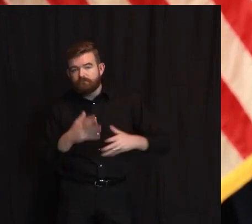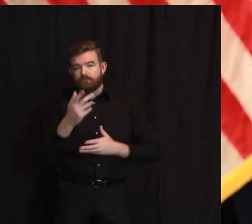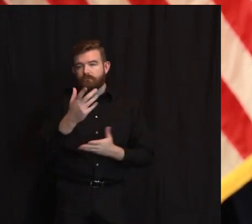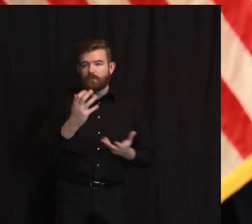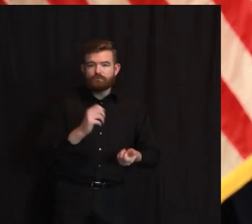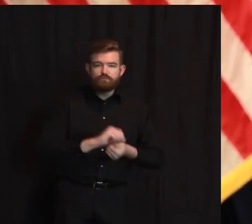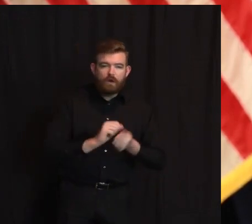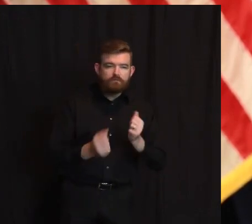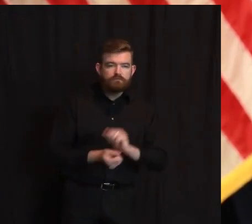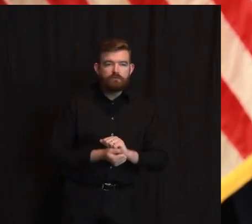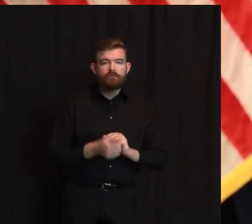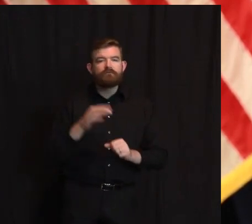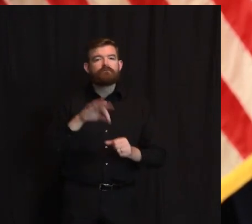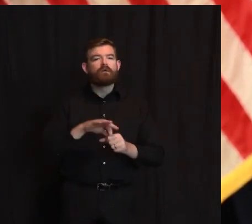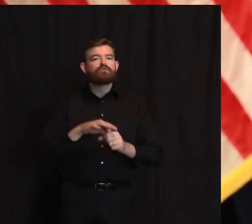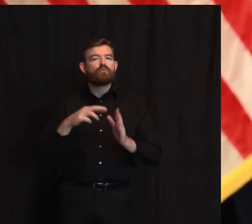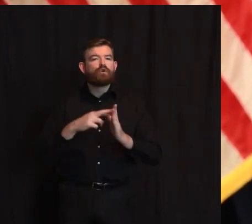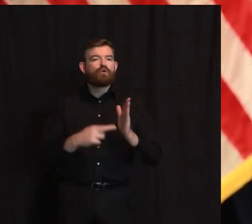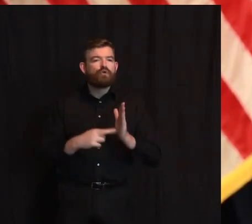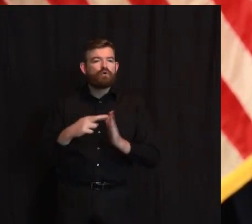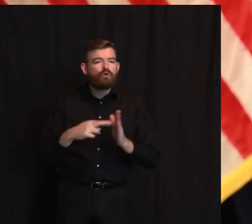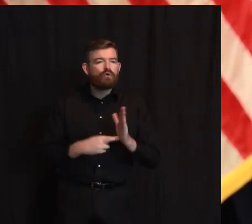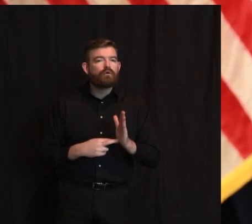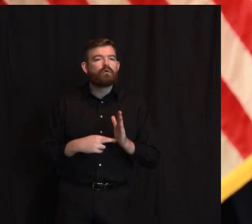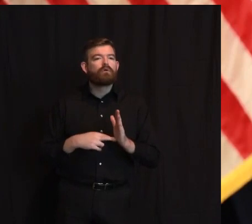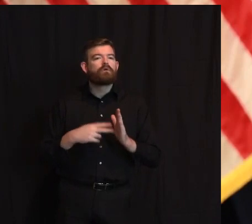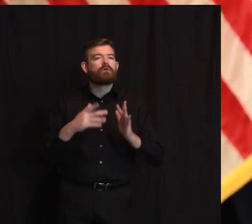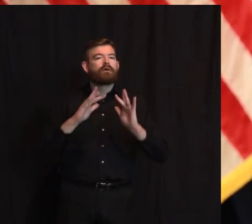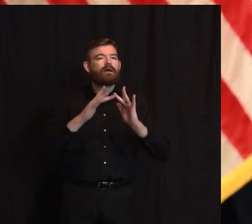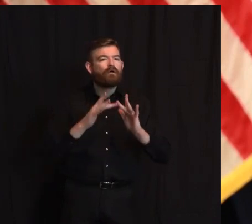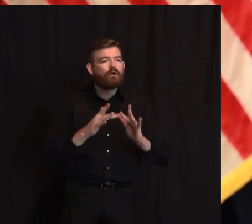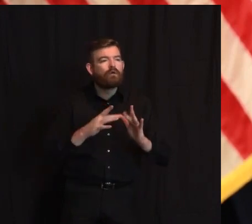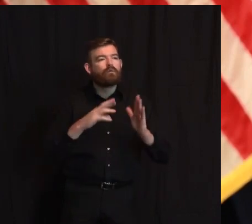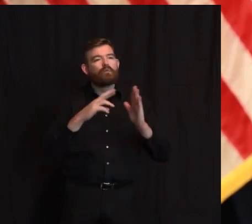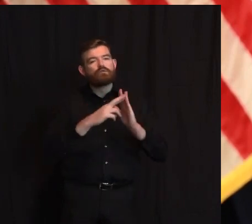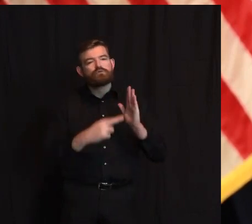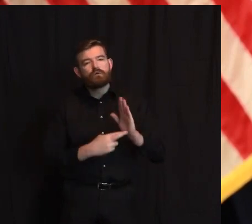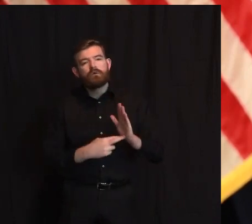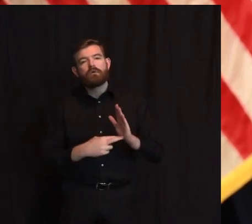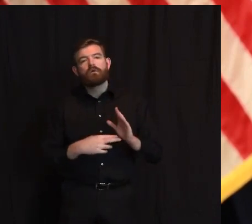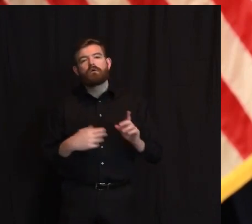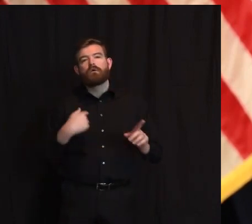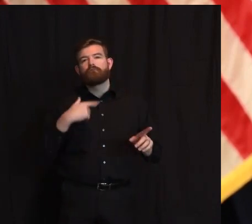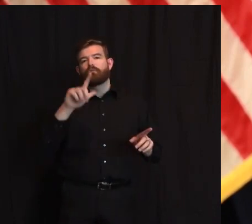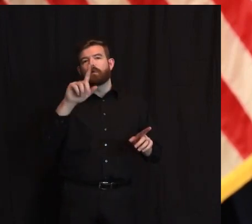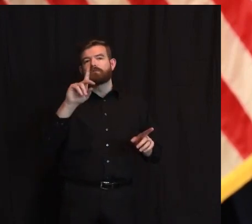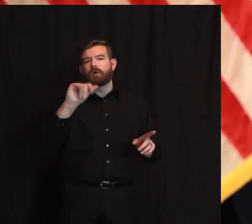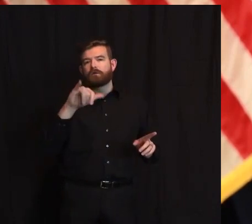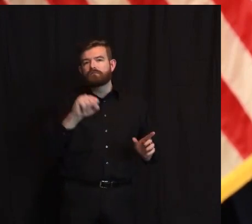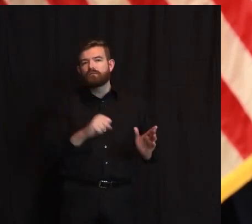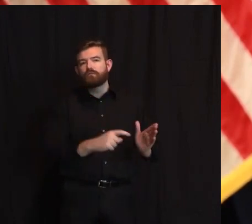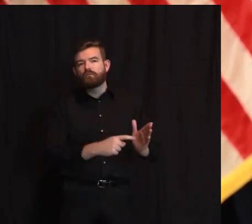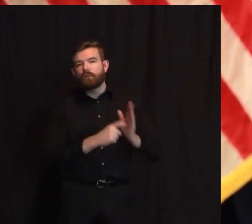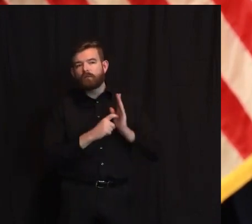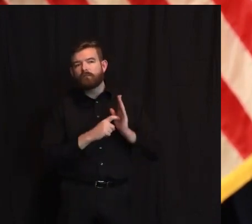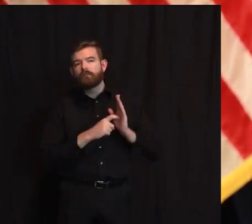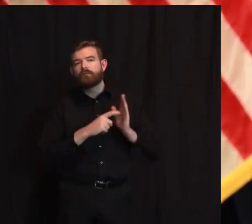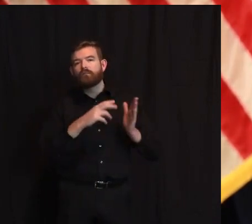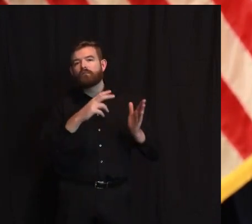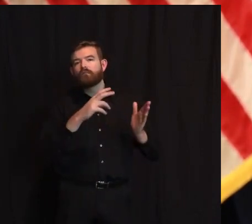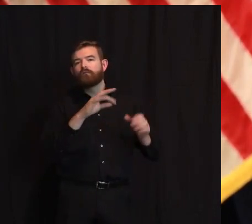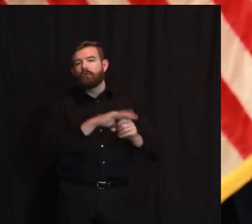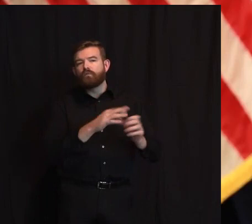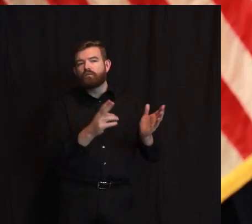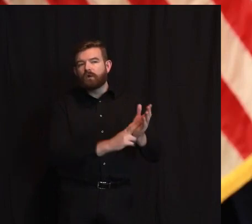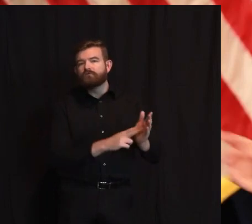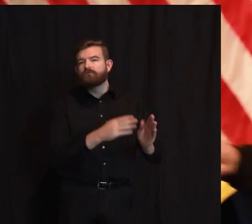having online registration, or waiving that 21-day requirement for folks to register before the date of an election? Okay.